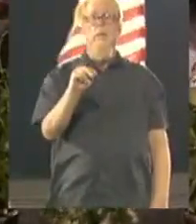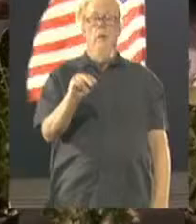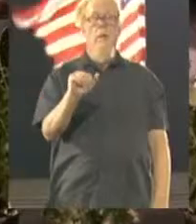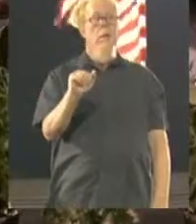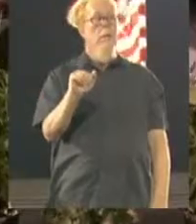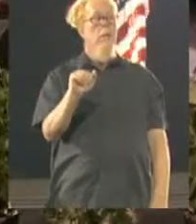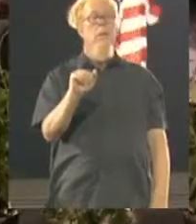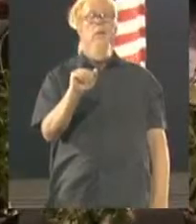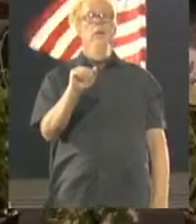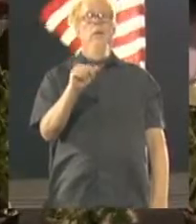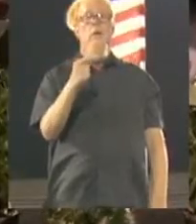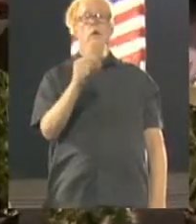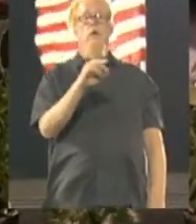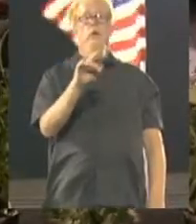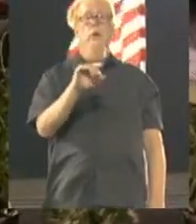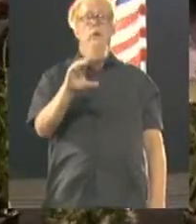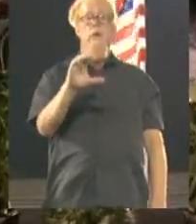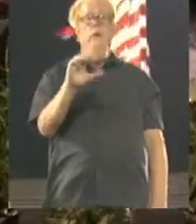Cabrera.